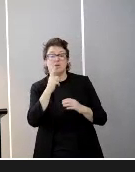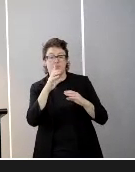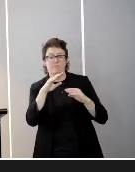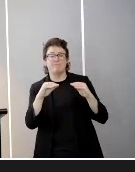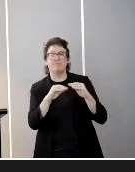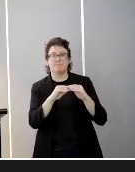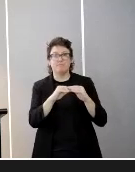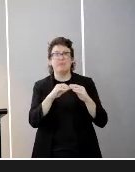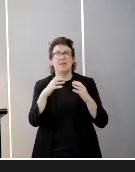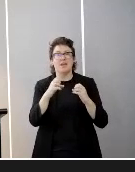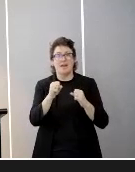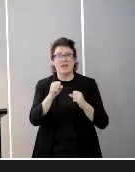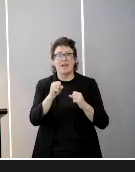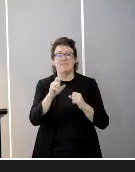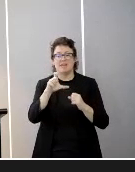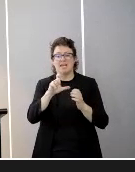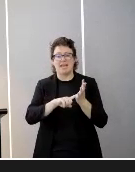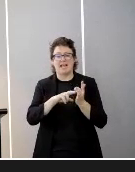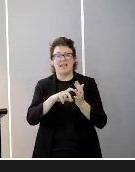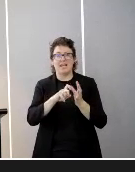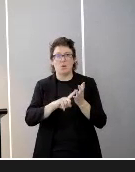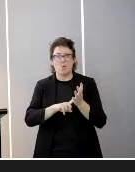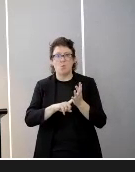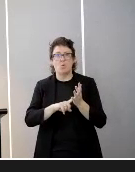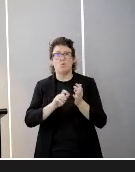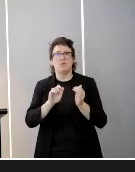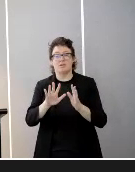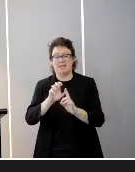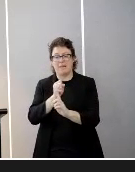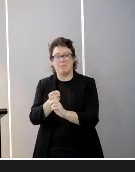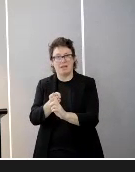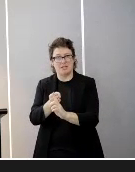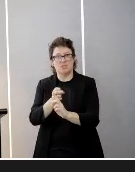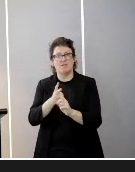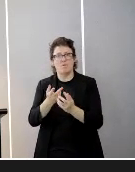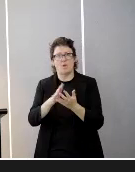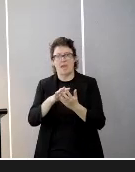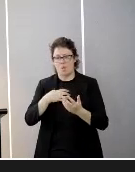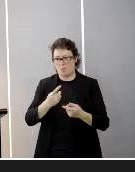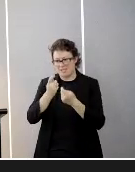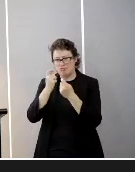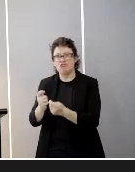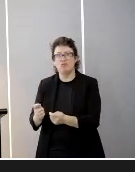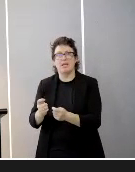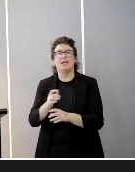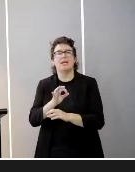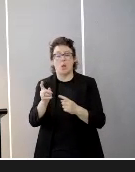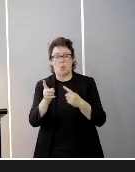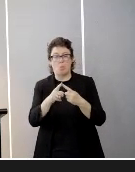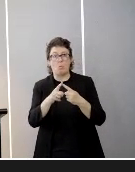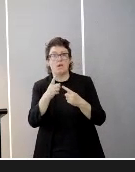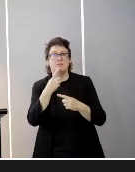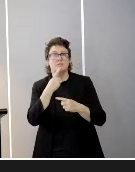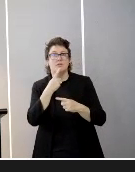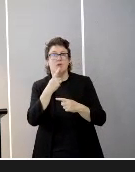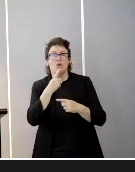have clinical implications for how we treat people. So rather than just using one type of treatment for all people